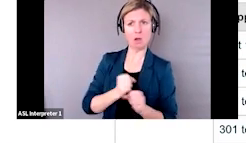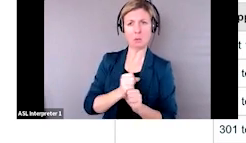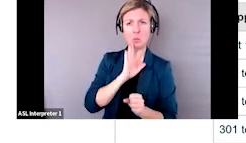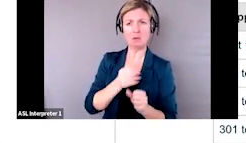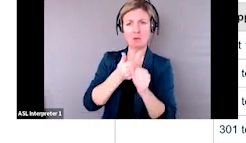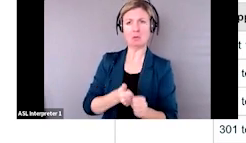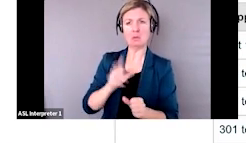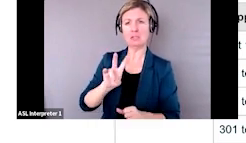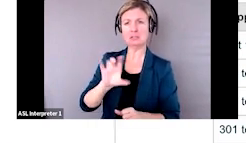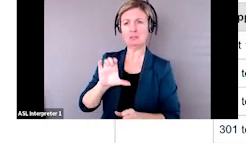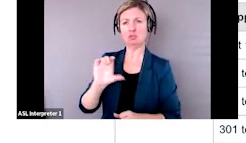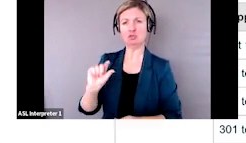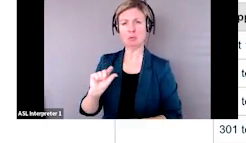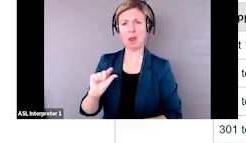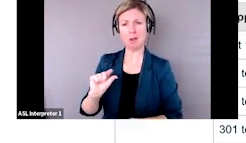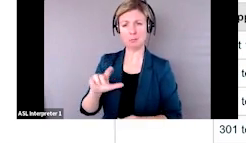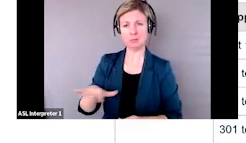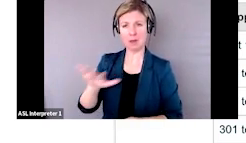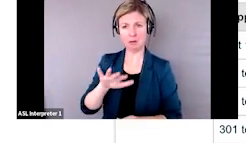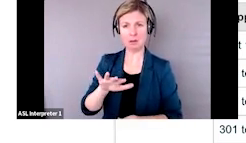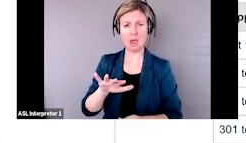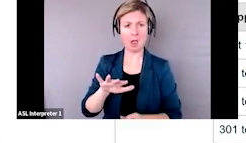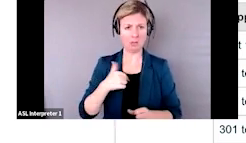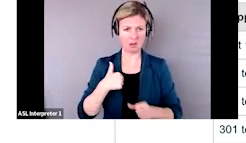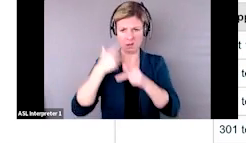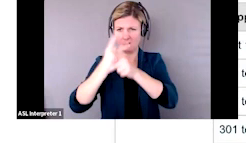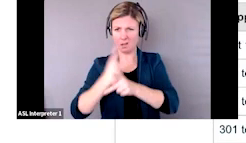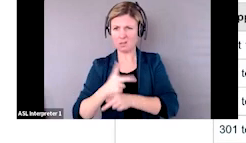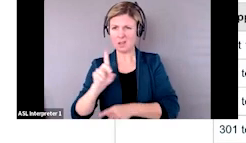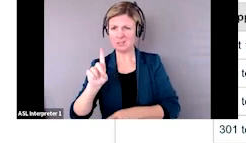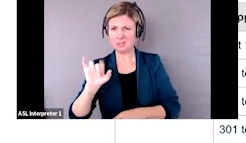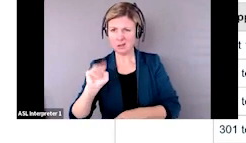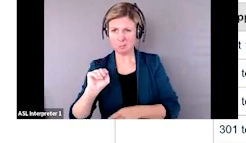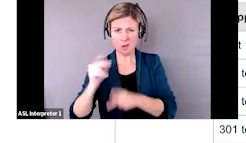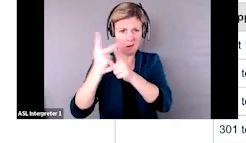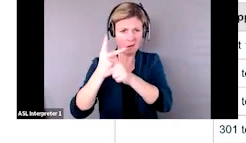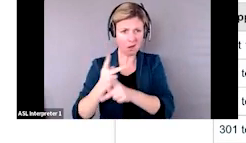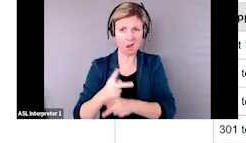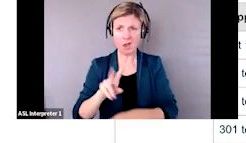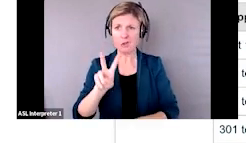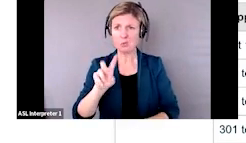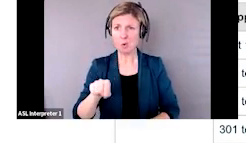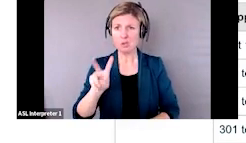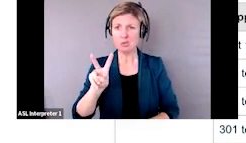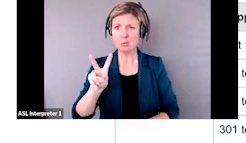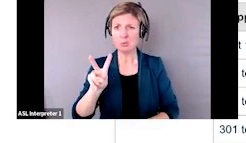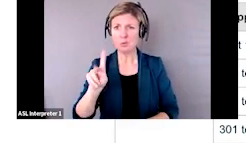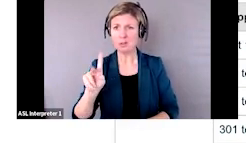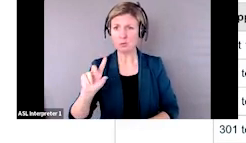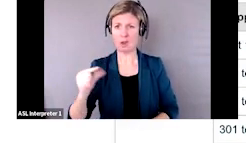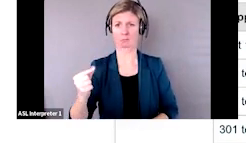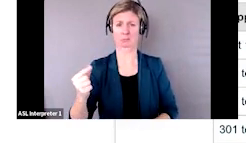dim calc and it's 2.2 kilograms. And so making sure you have this as part of the profitability analysis is a